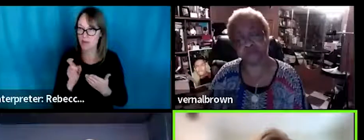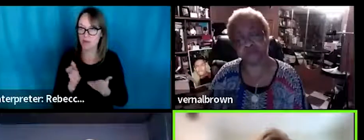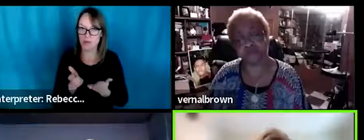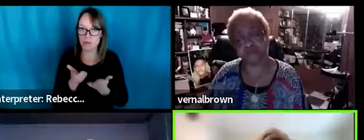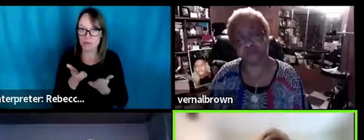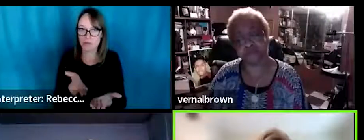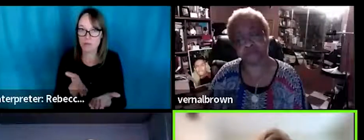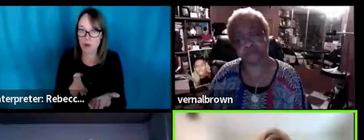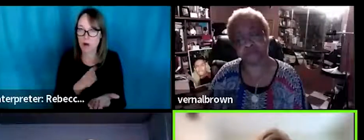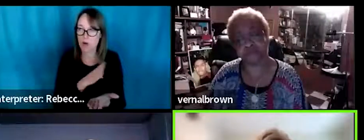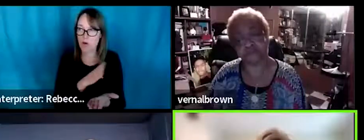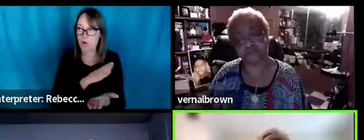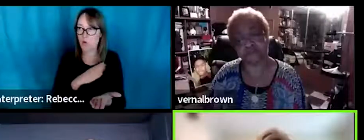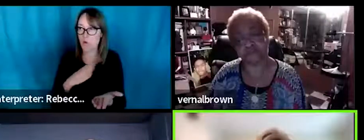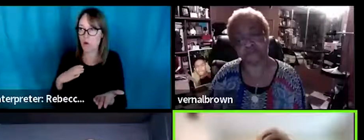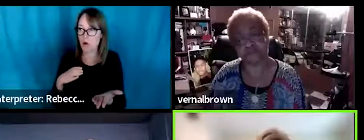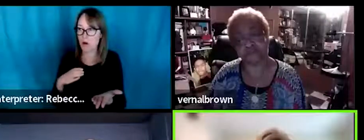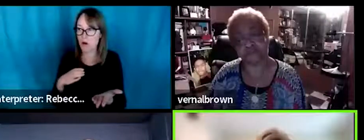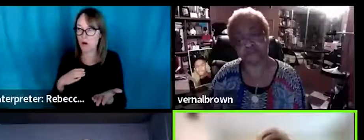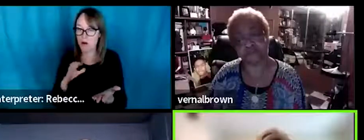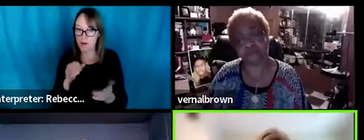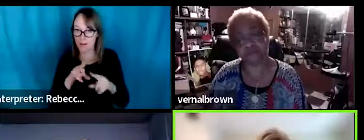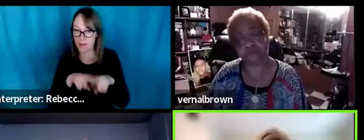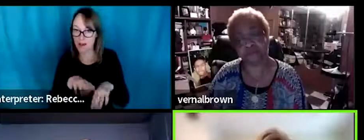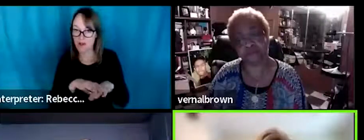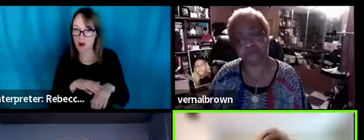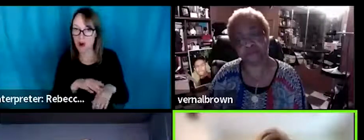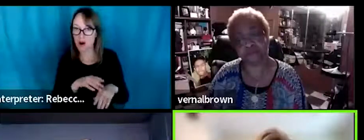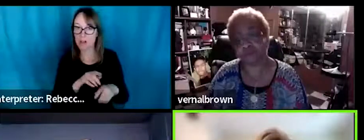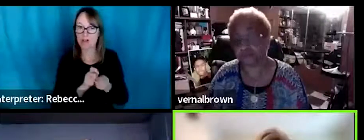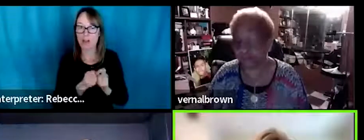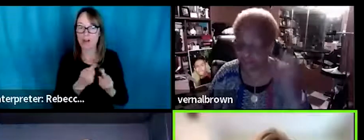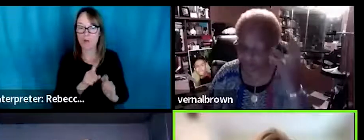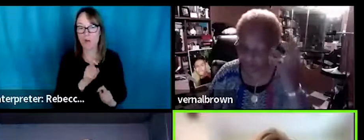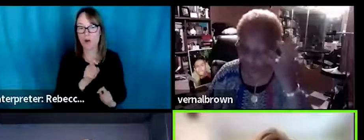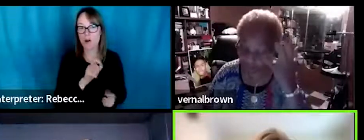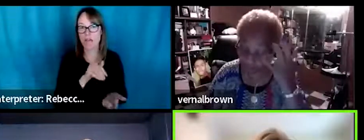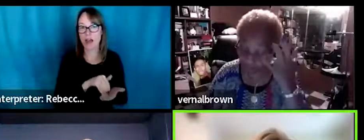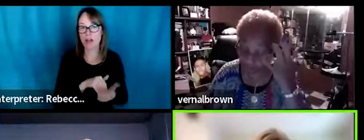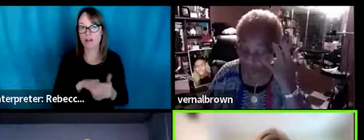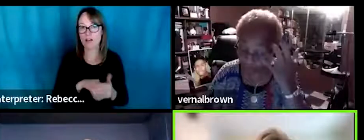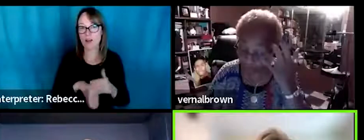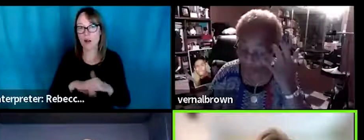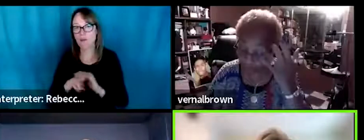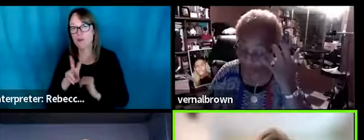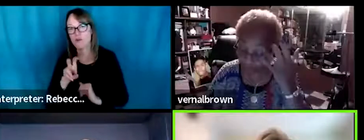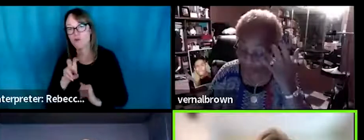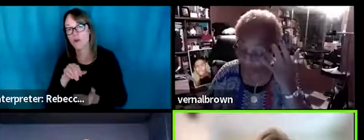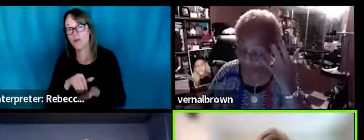go from 100 to 200,000, or were they over 500 to a million? Do you know?